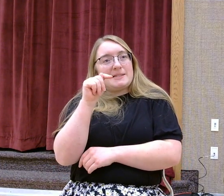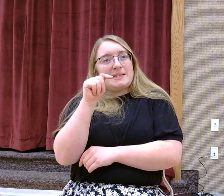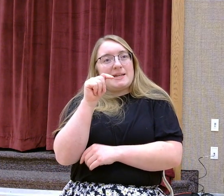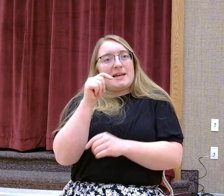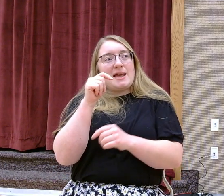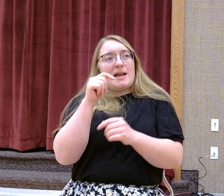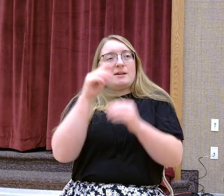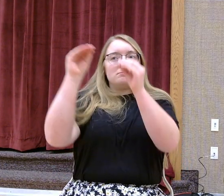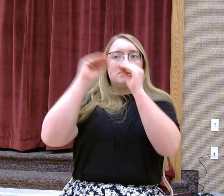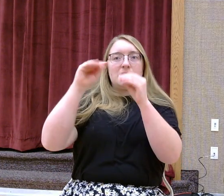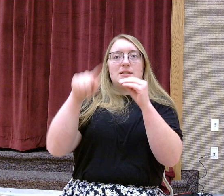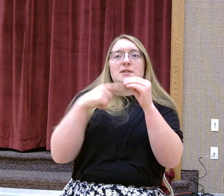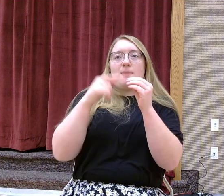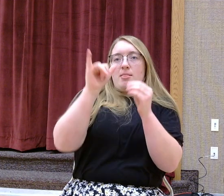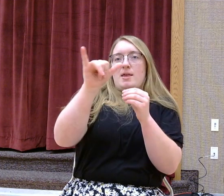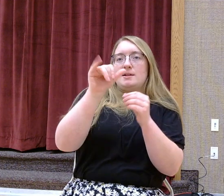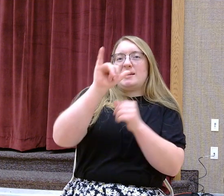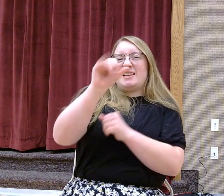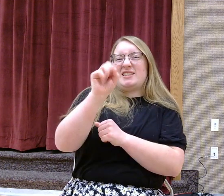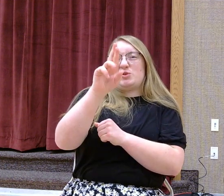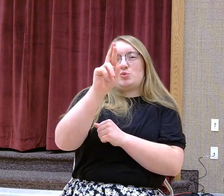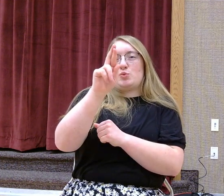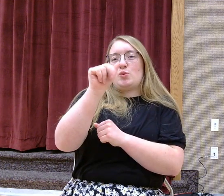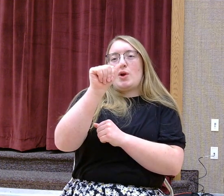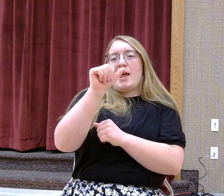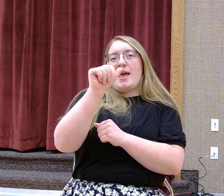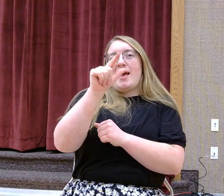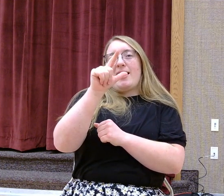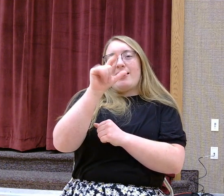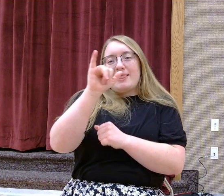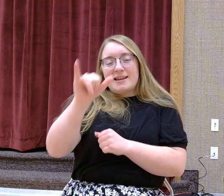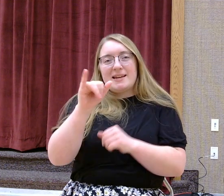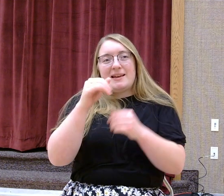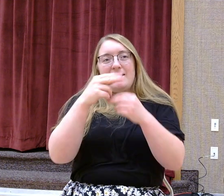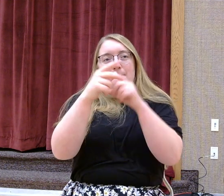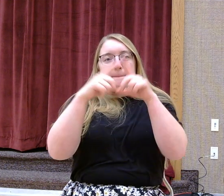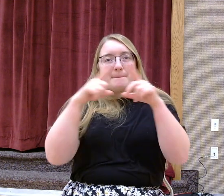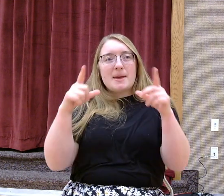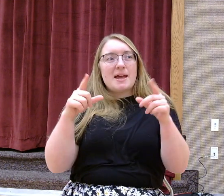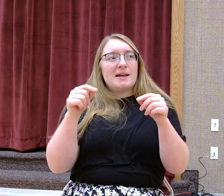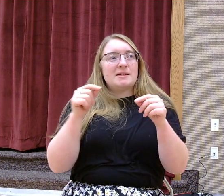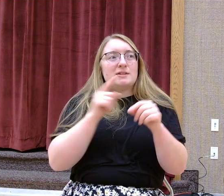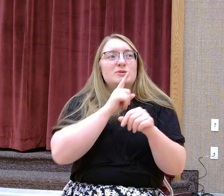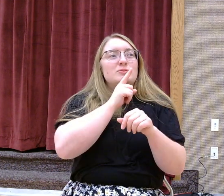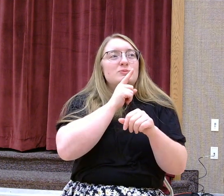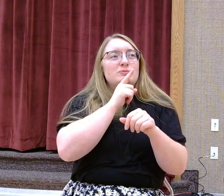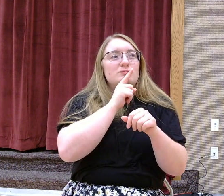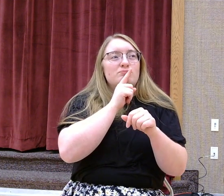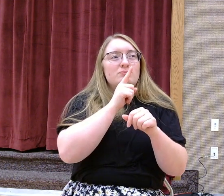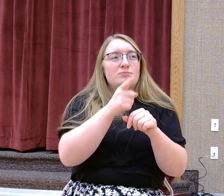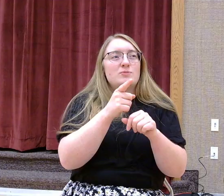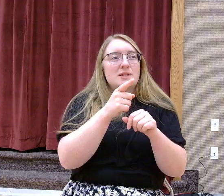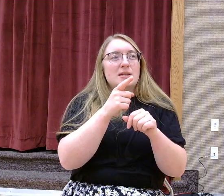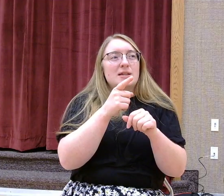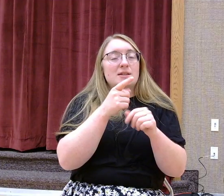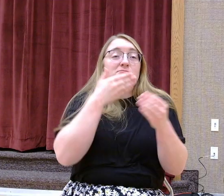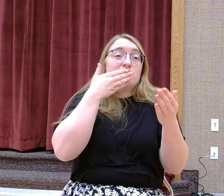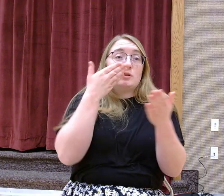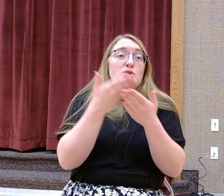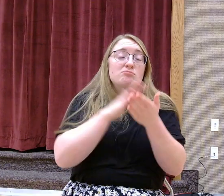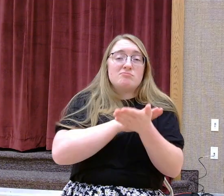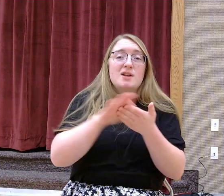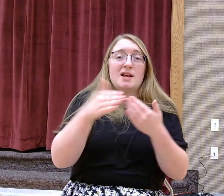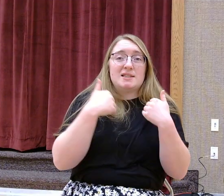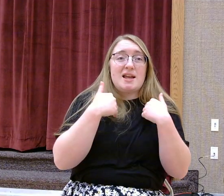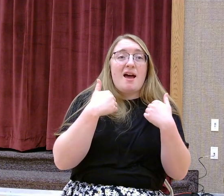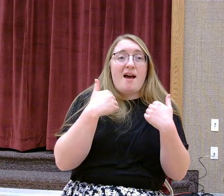bandages. Really good in the field, like President said, it's a pressure bandage, really quick, but not quite the same level of pressure as a tourniquet. So they are nice to have.